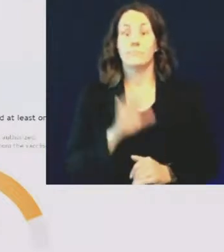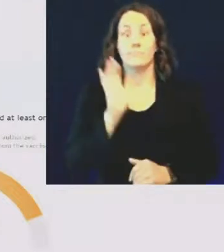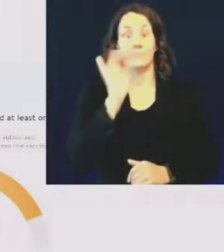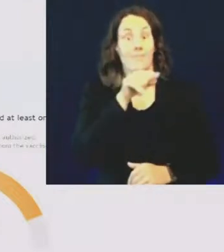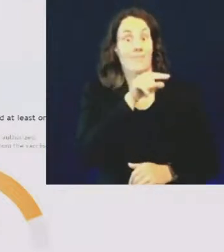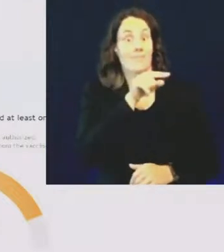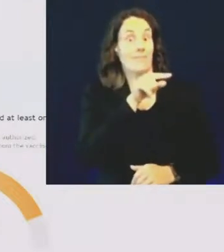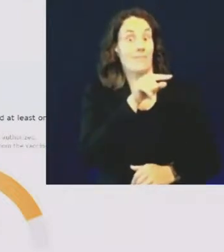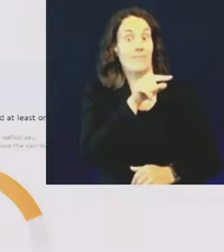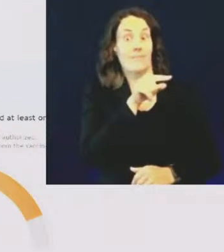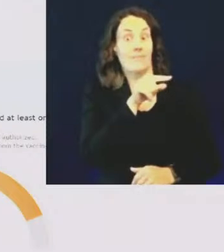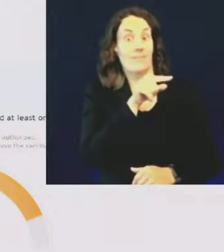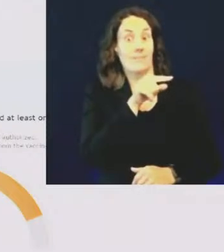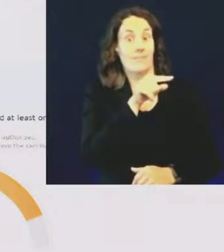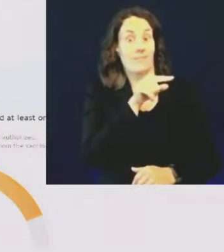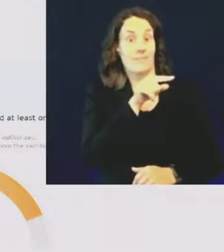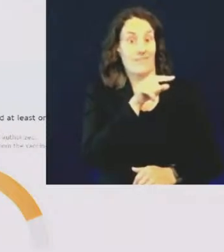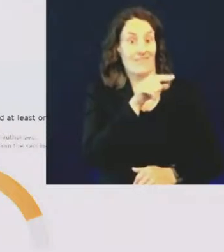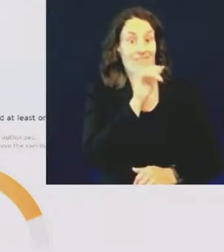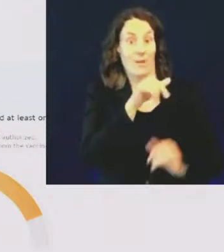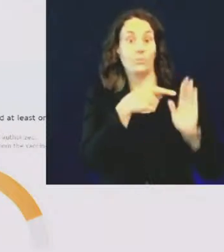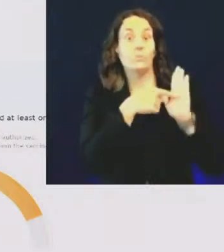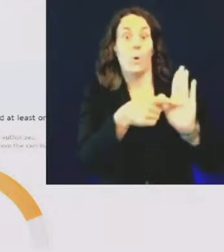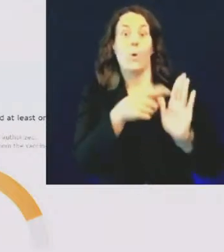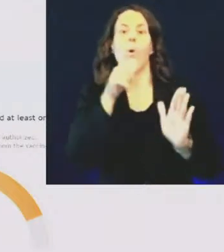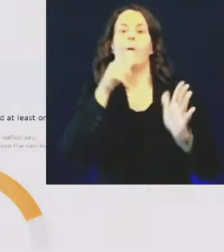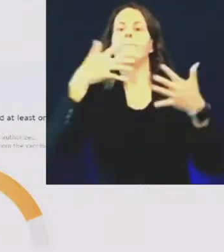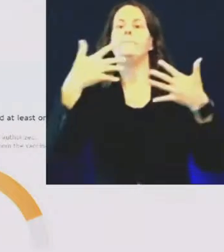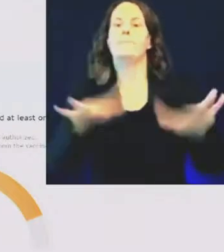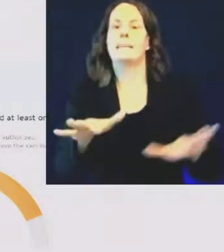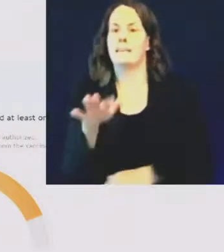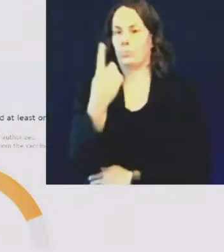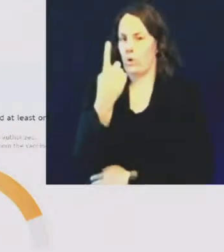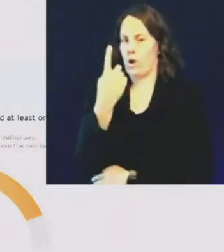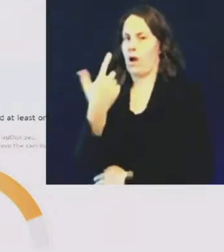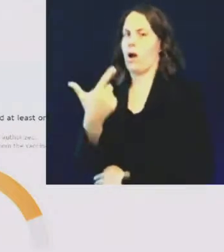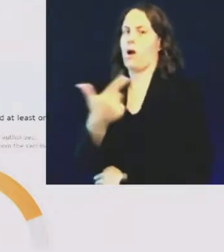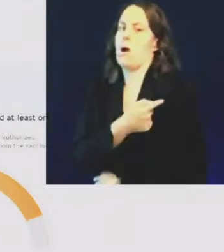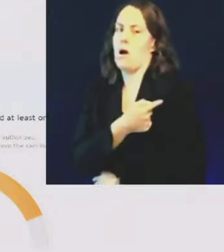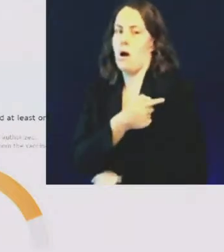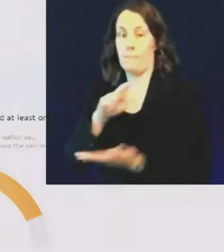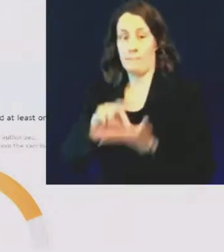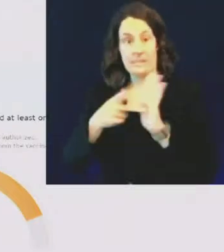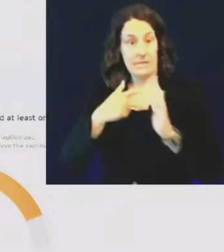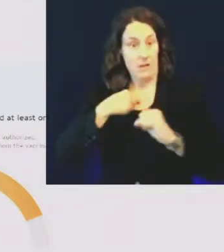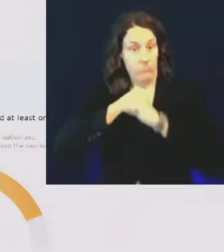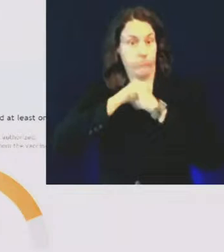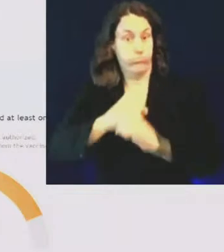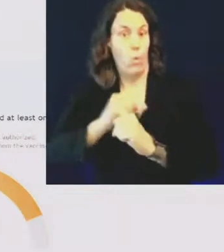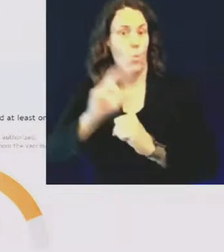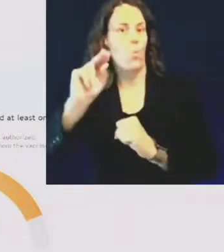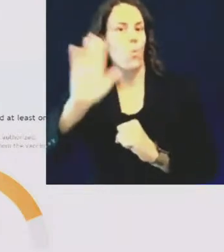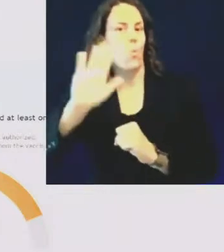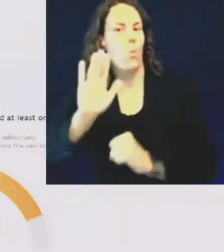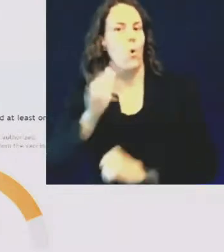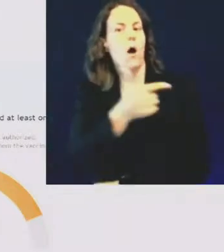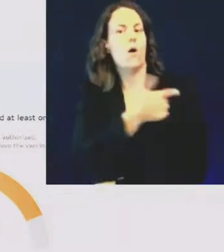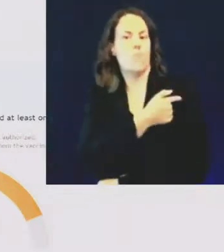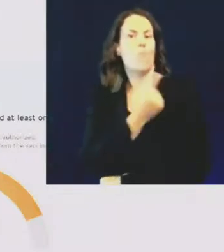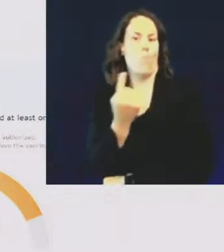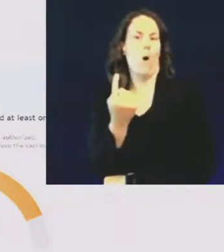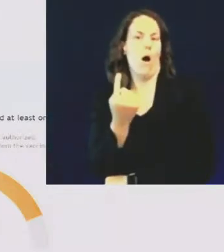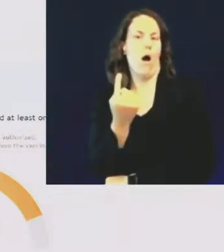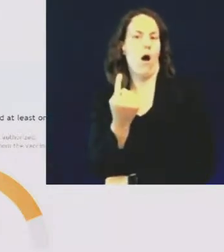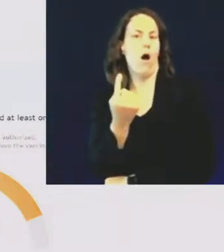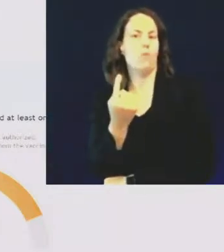dose. Again, this is the percentage of the total population, not the percentage of the eligible